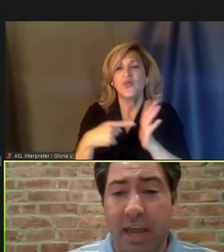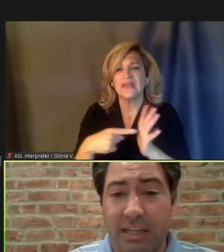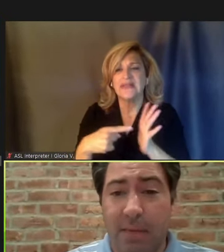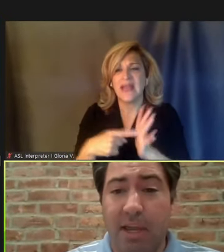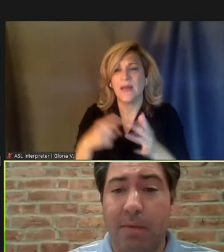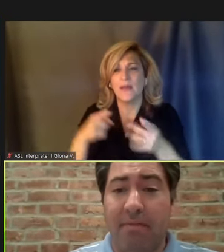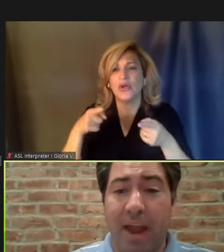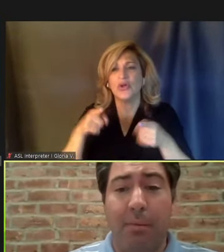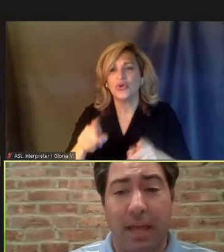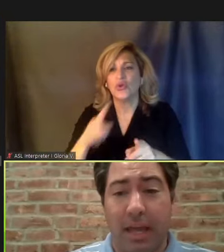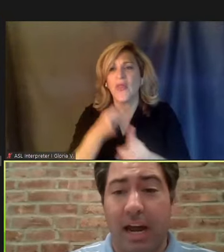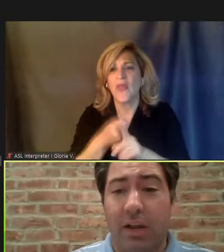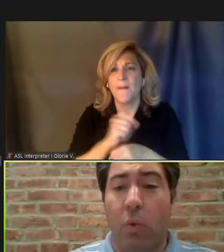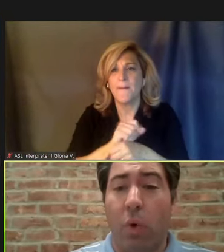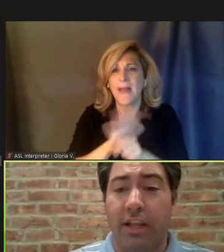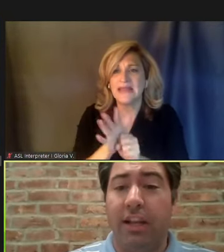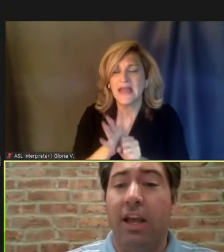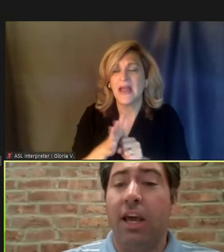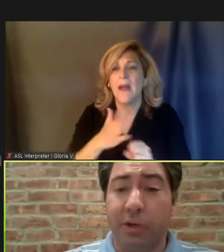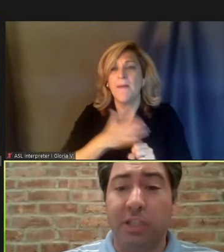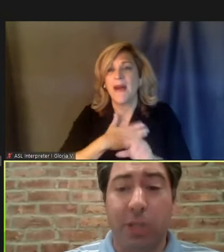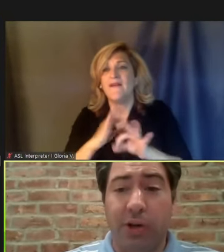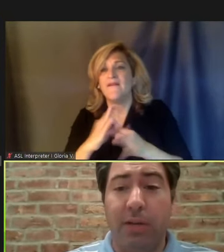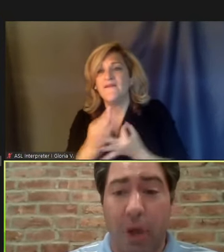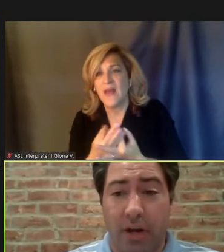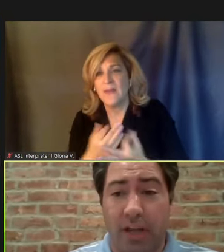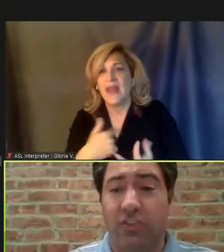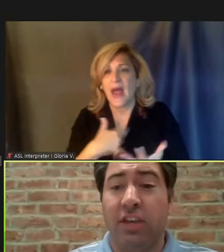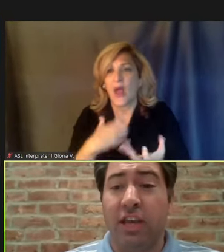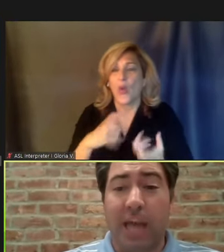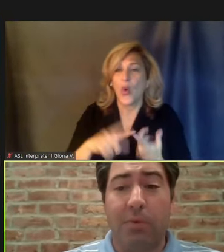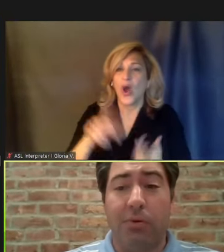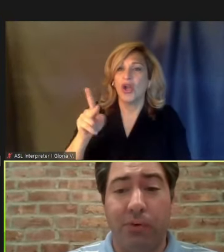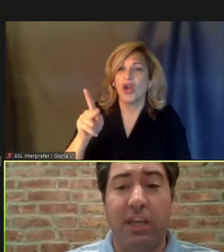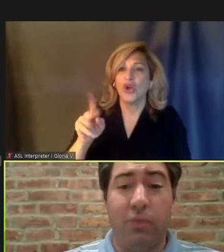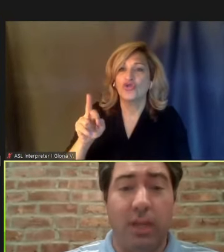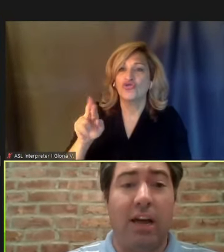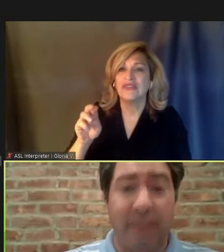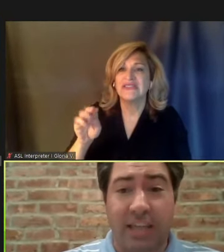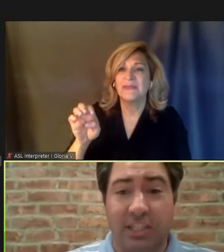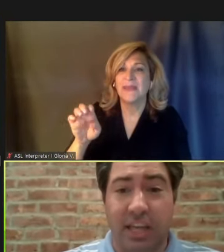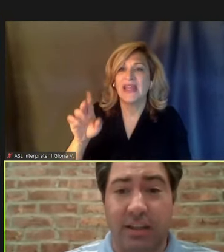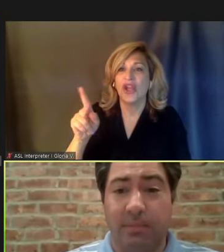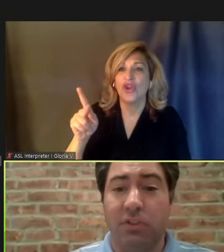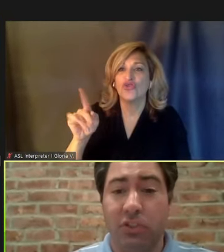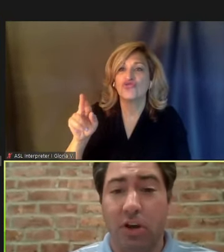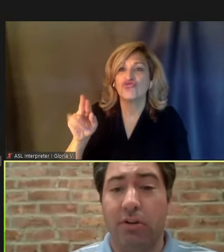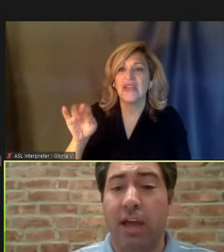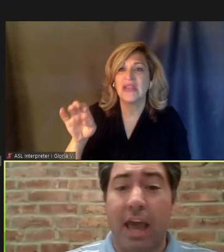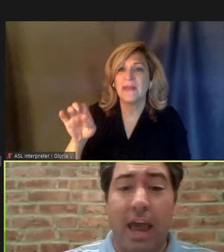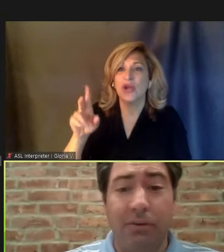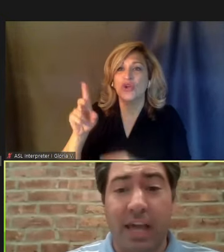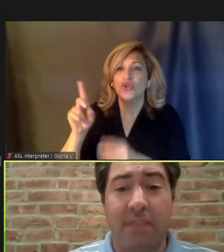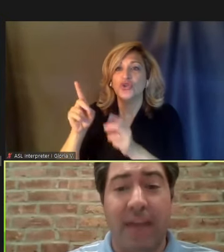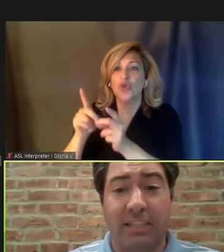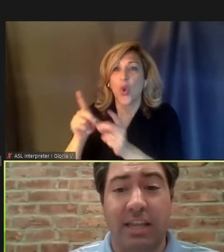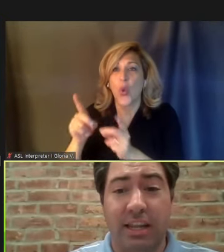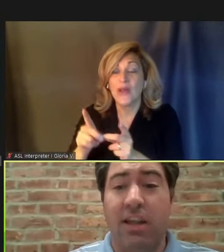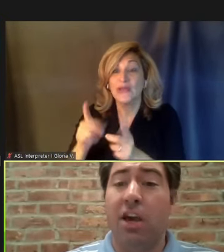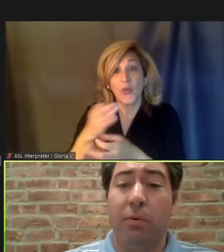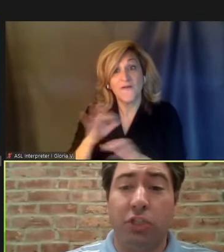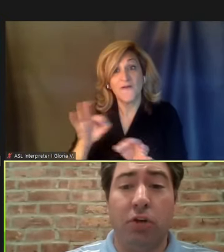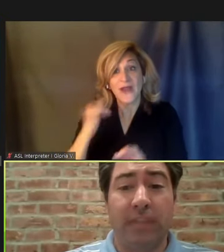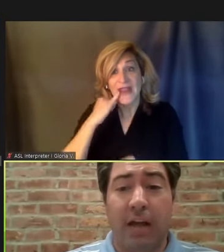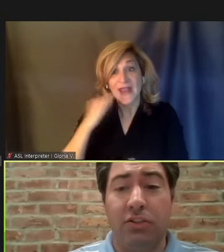the pandemic, my family and I wanted Krispy Kreme donuts that were free if we got vaccinated. So after getting